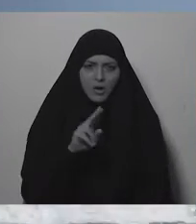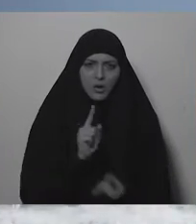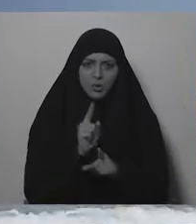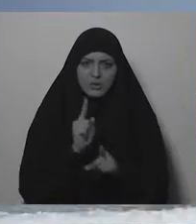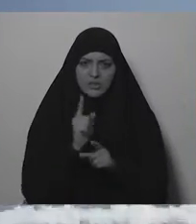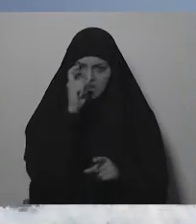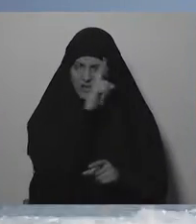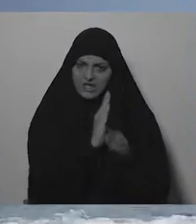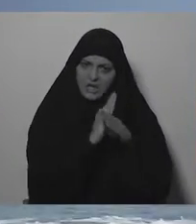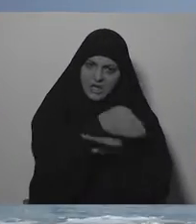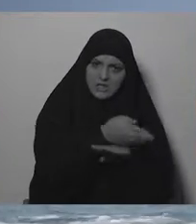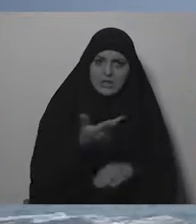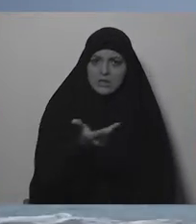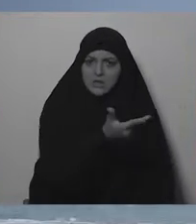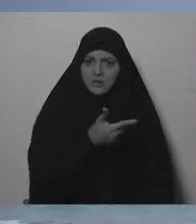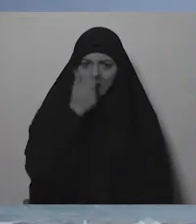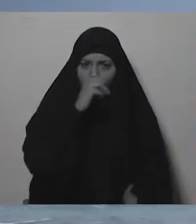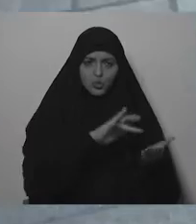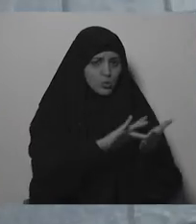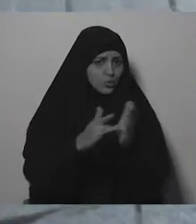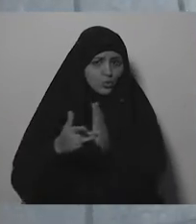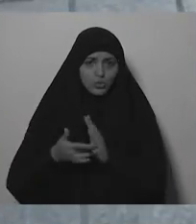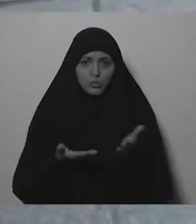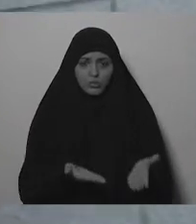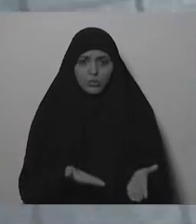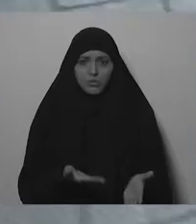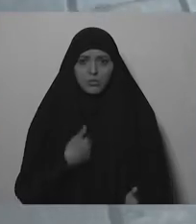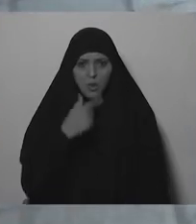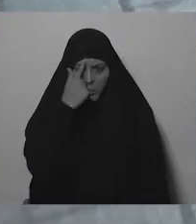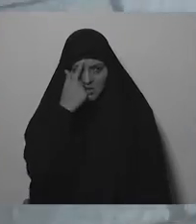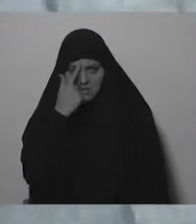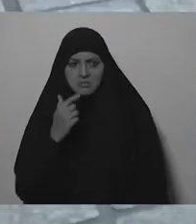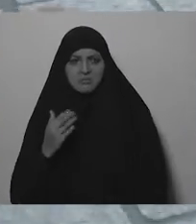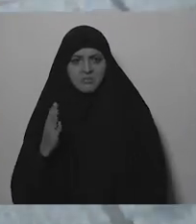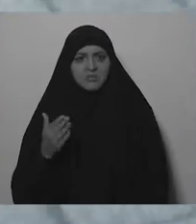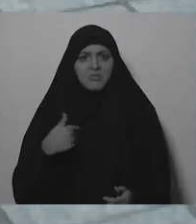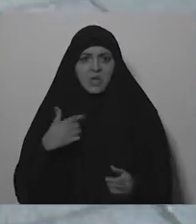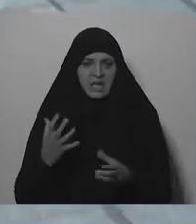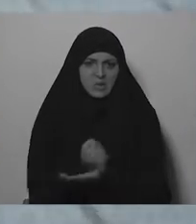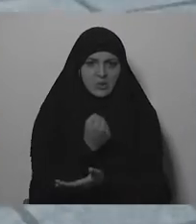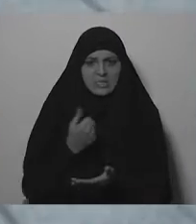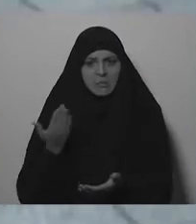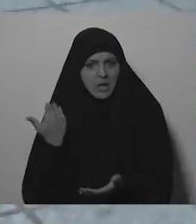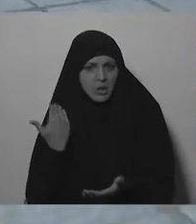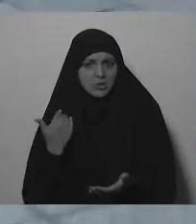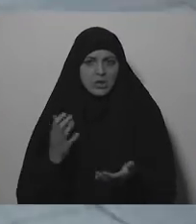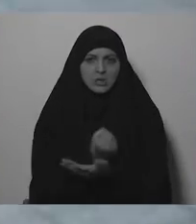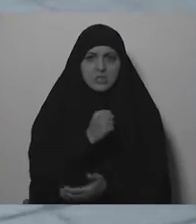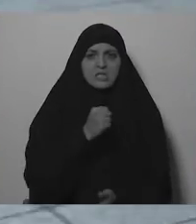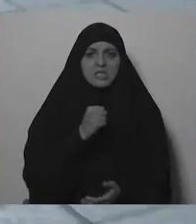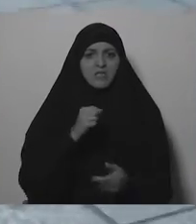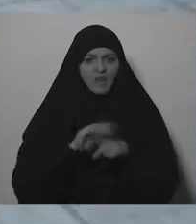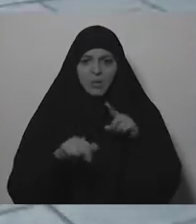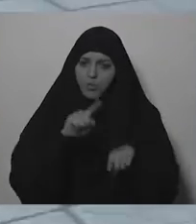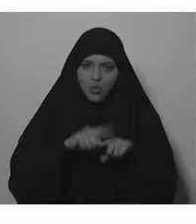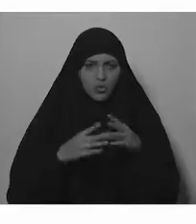that the difficulty of accessing these services for all of us. I think that these last years, we managed to do lot of Article 48